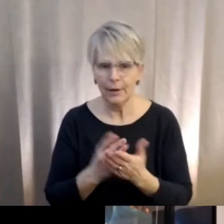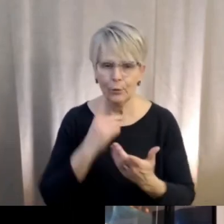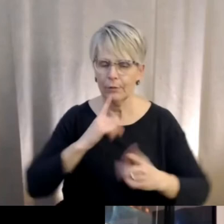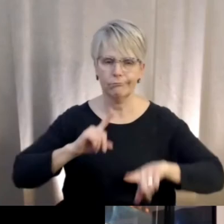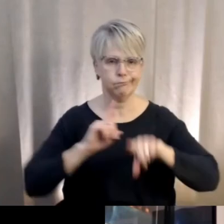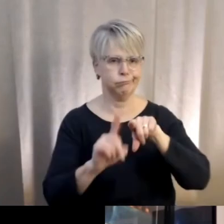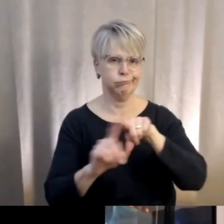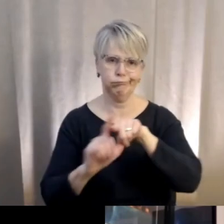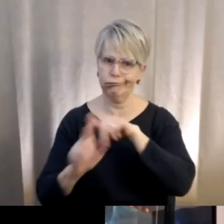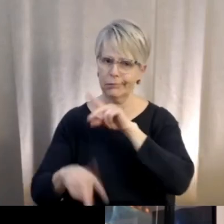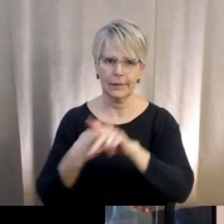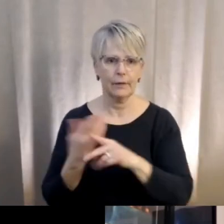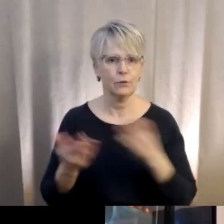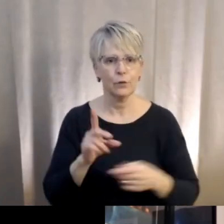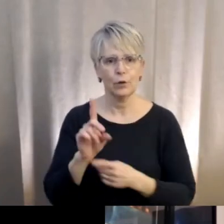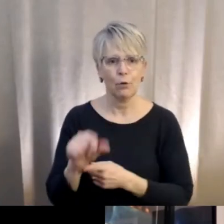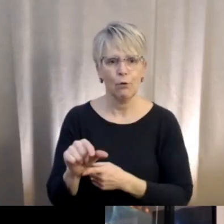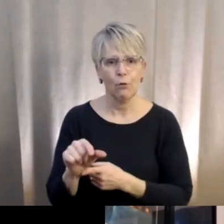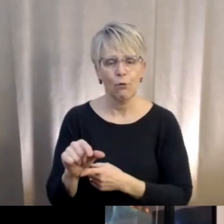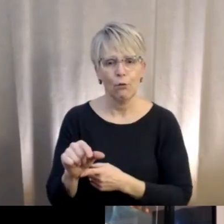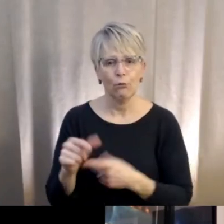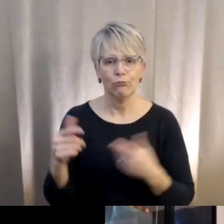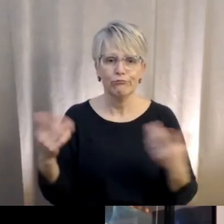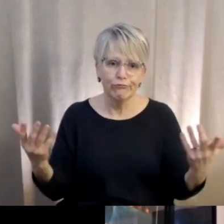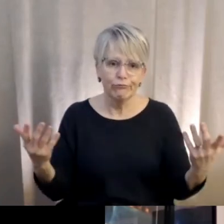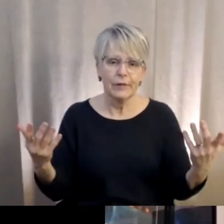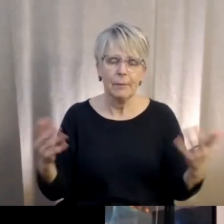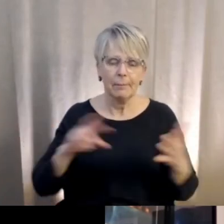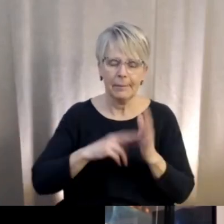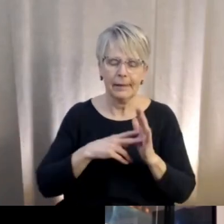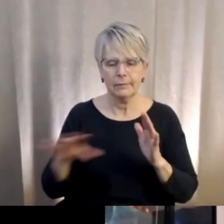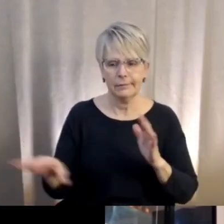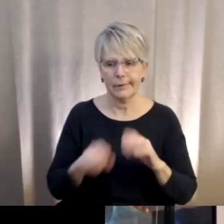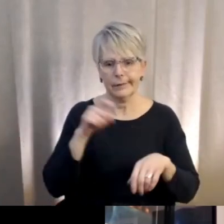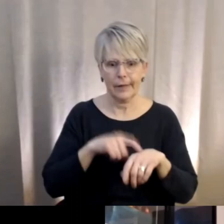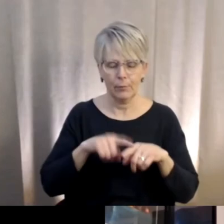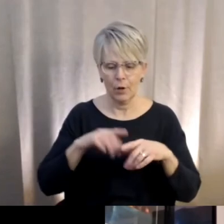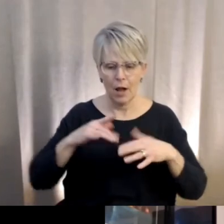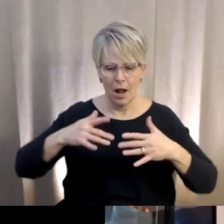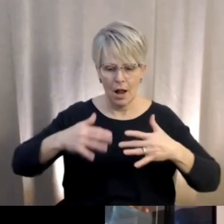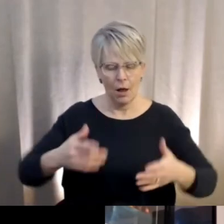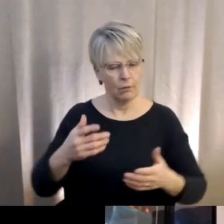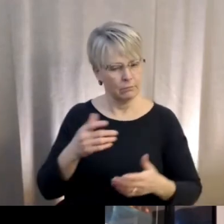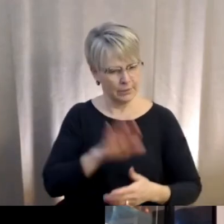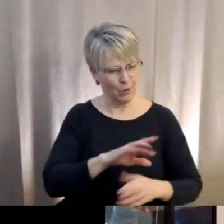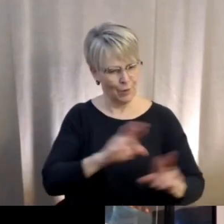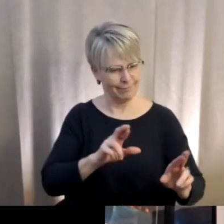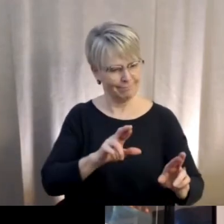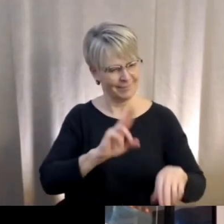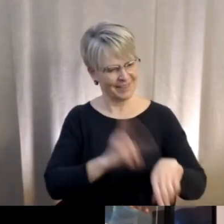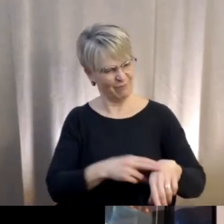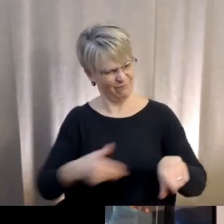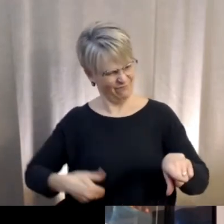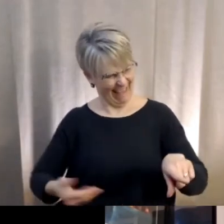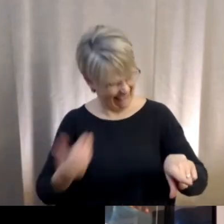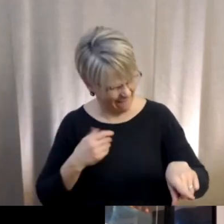kinds of service dogs that it, mm-hmm. you know, it takes some time to delve into what is innate and what can be taught and et cetera. Yeah, it's